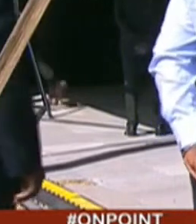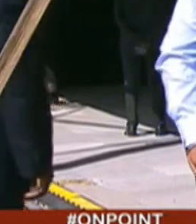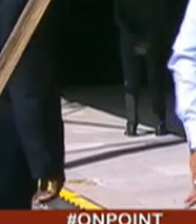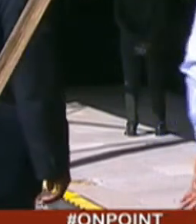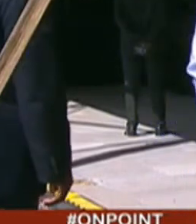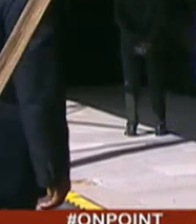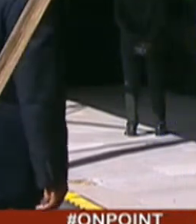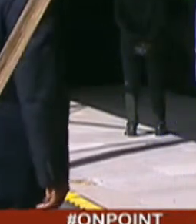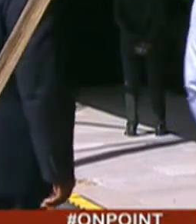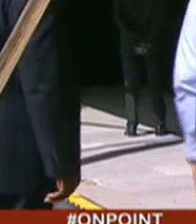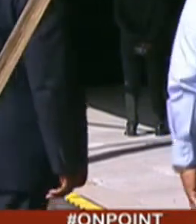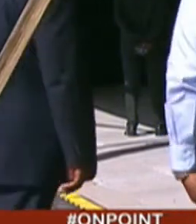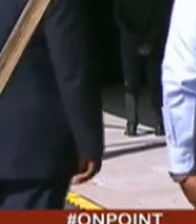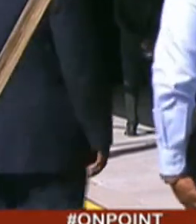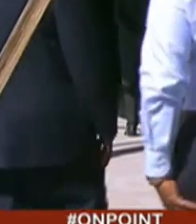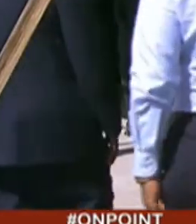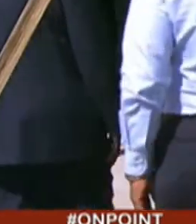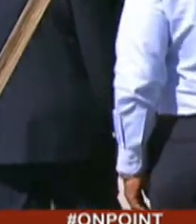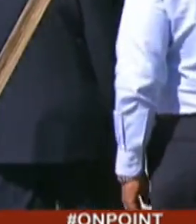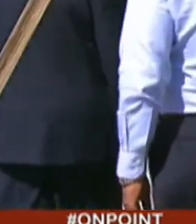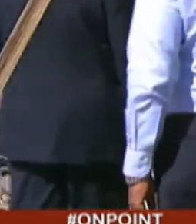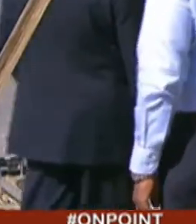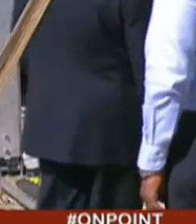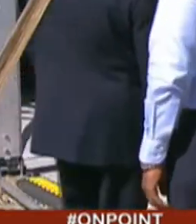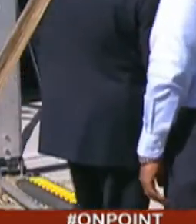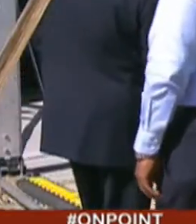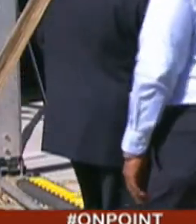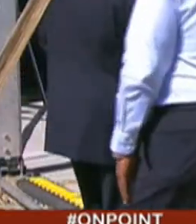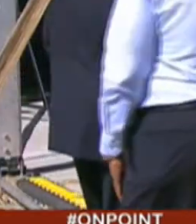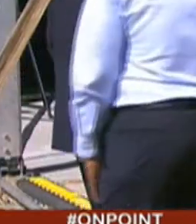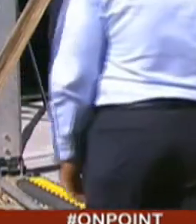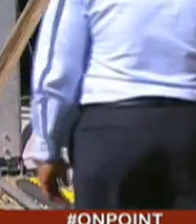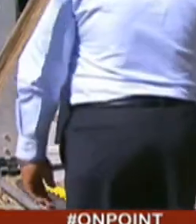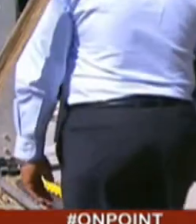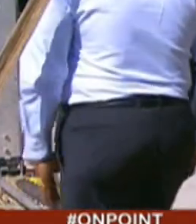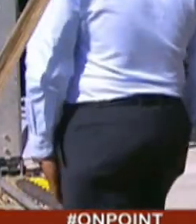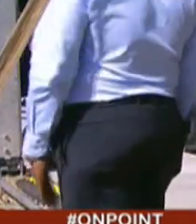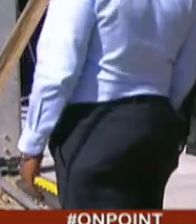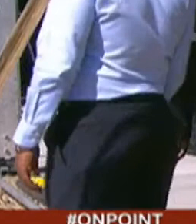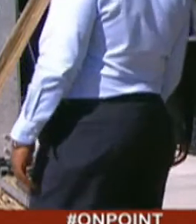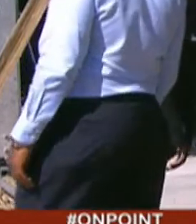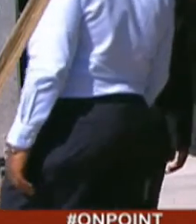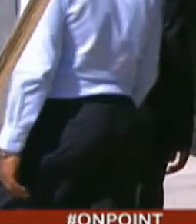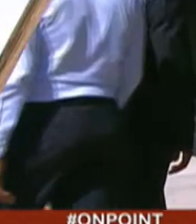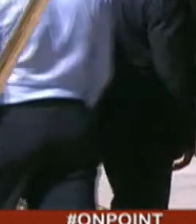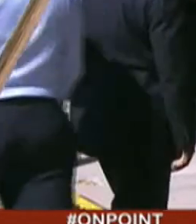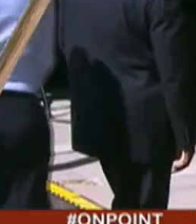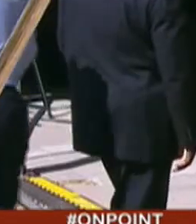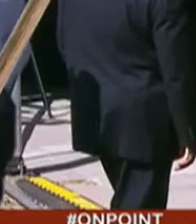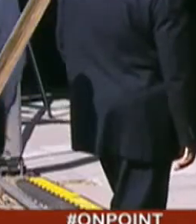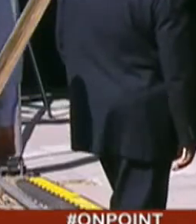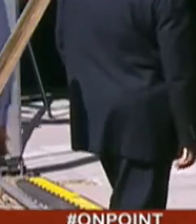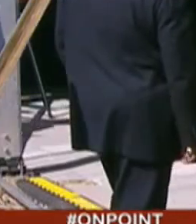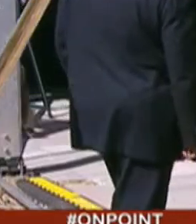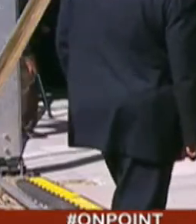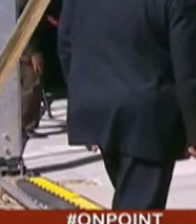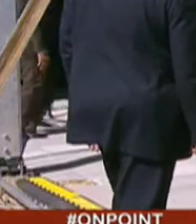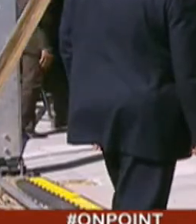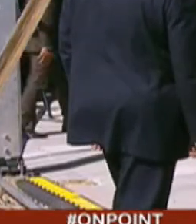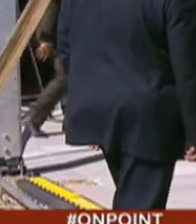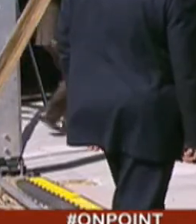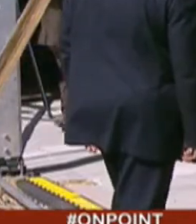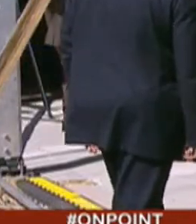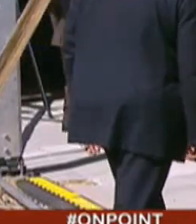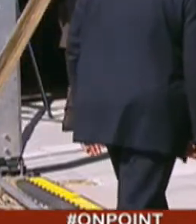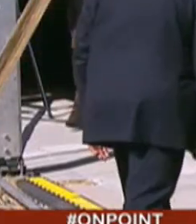one thing that I can also add is that we have our colleague Aphumelele, who is out now in the field, also talking to residents of Botshabelo who